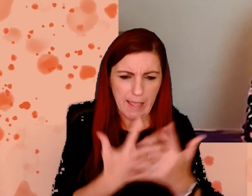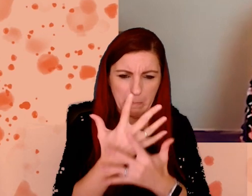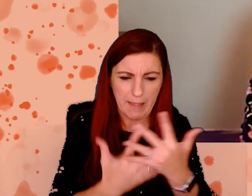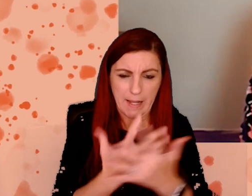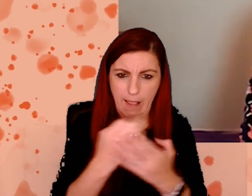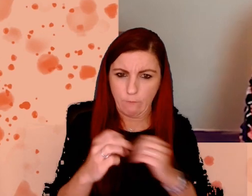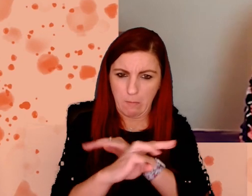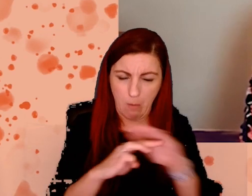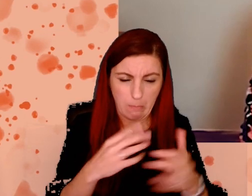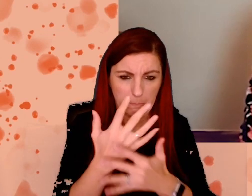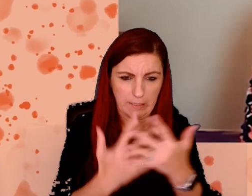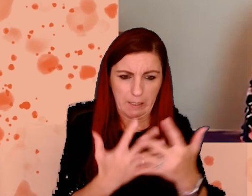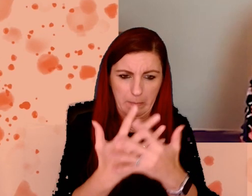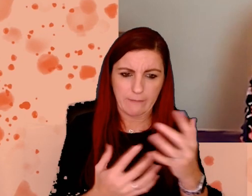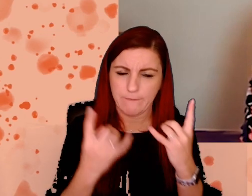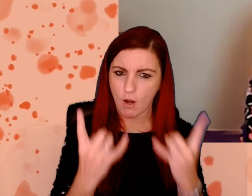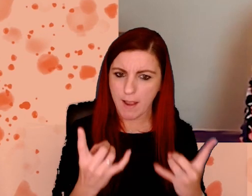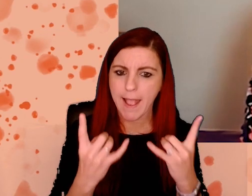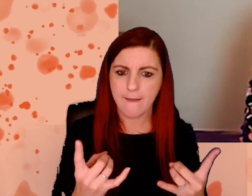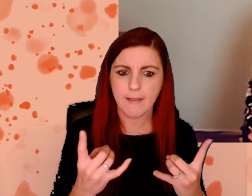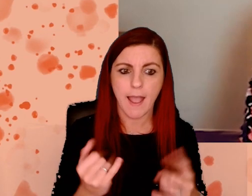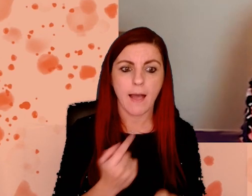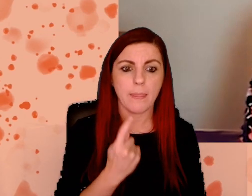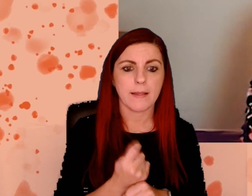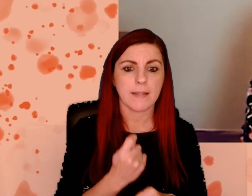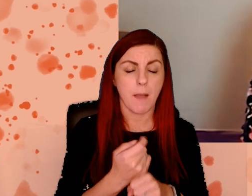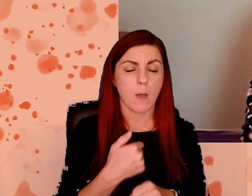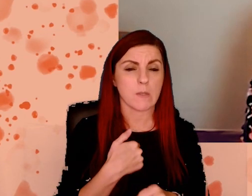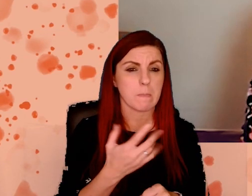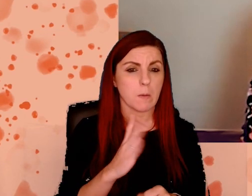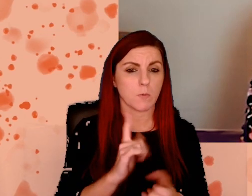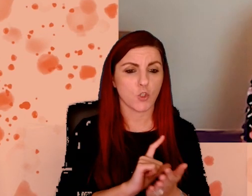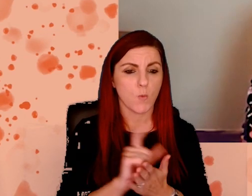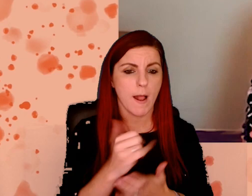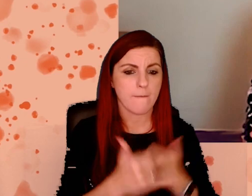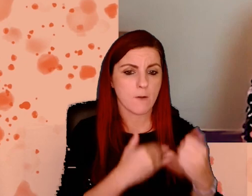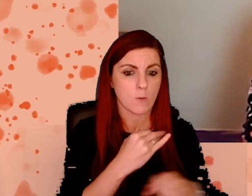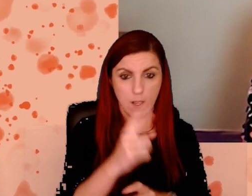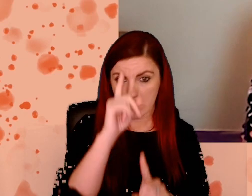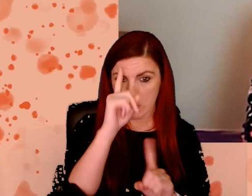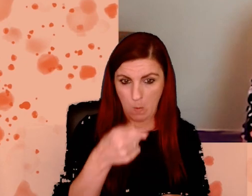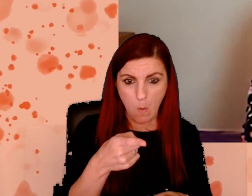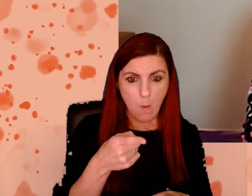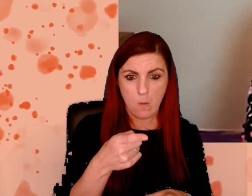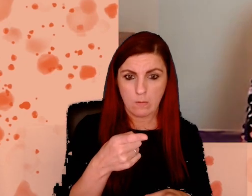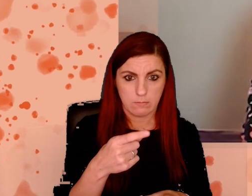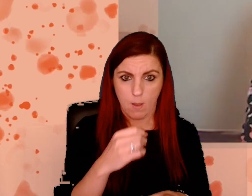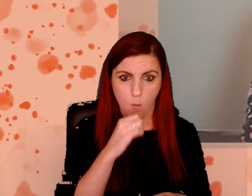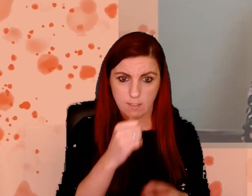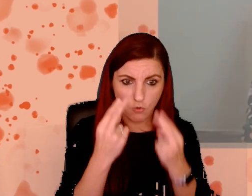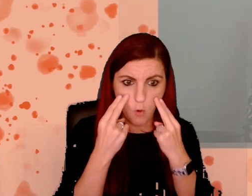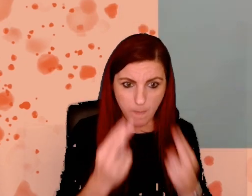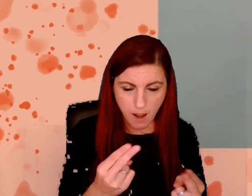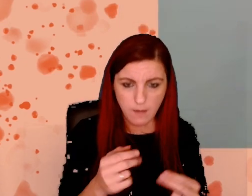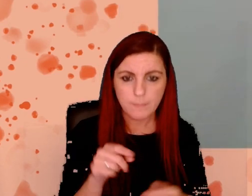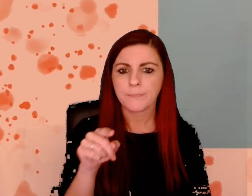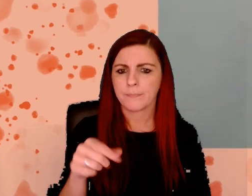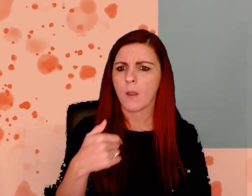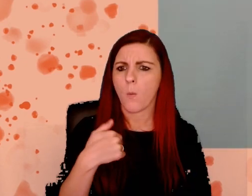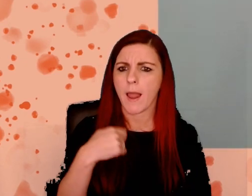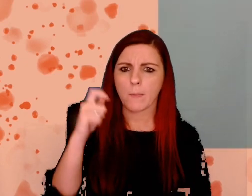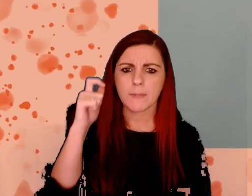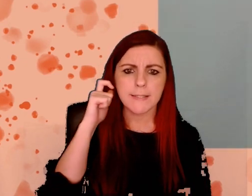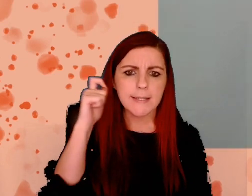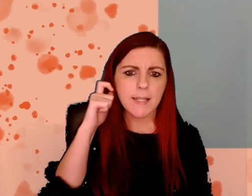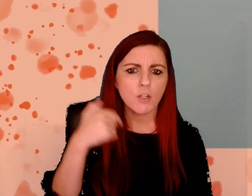bleeding. And at the time, that was like when I was 12, I didn't really know that that was unusual. During my teenage